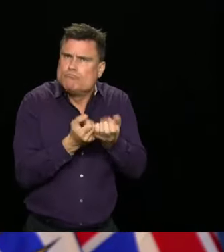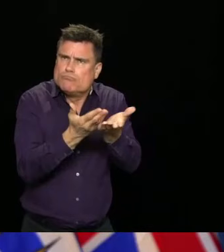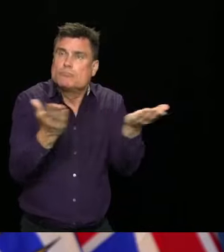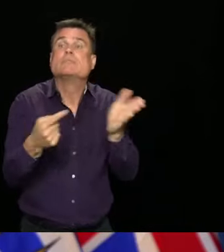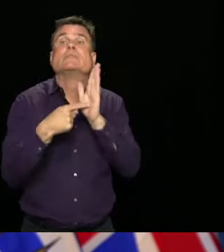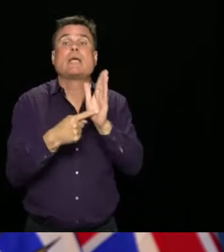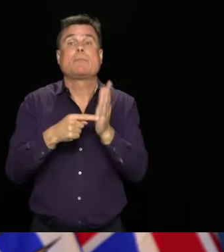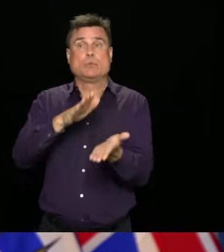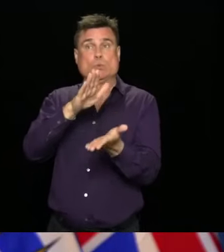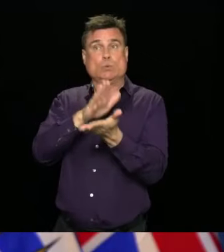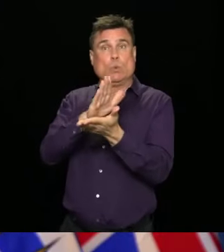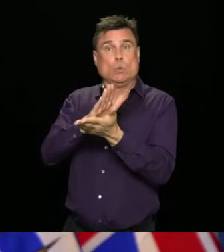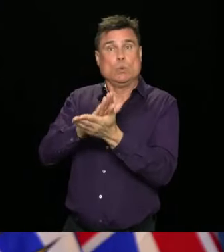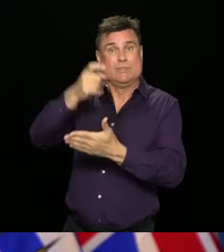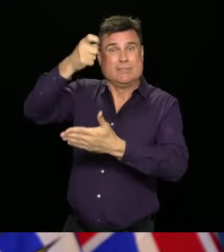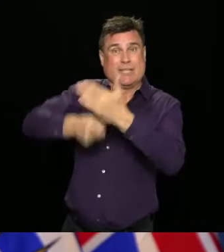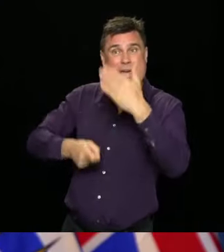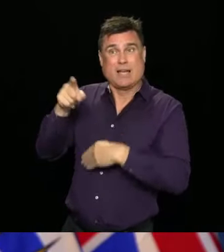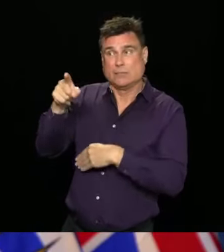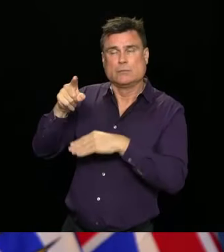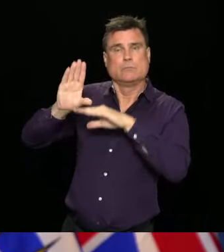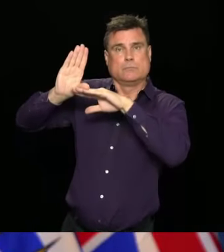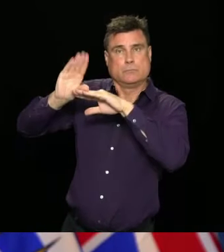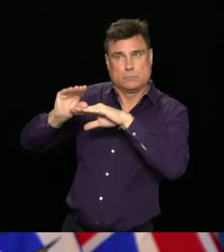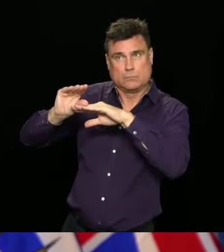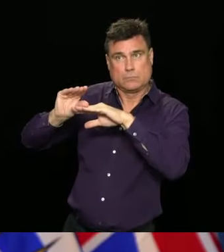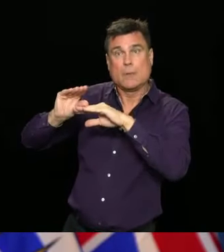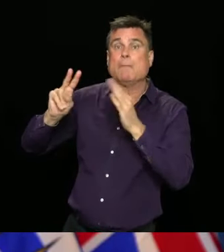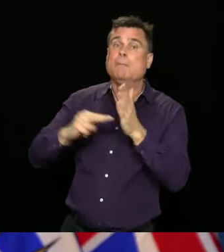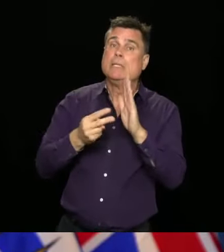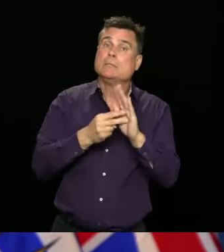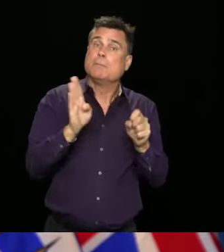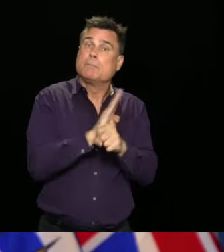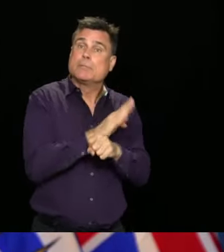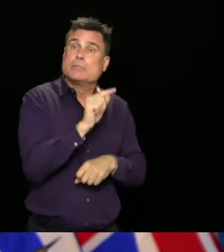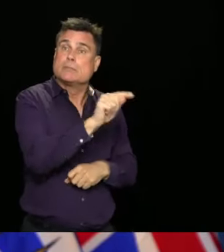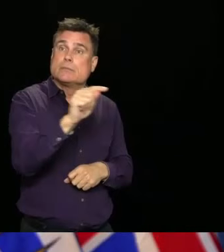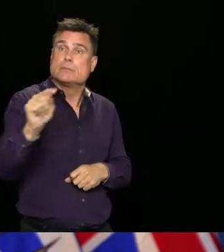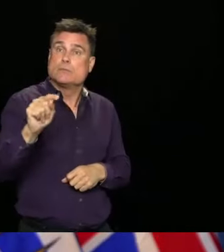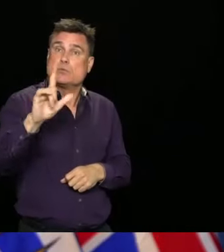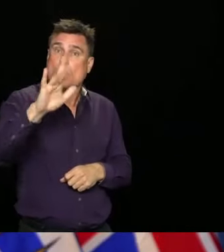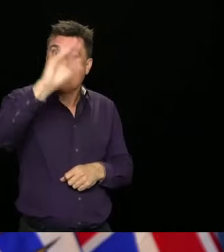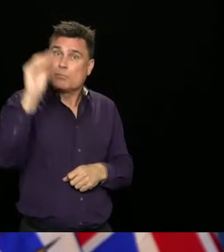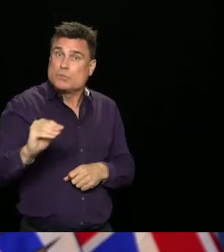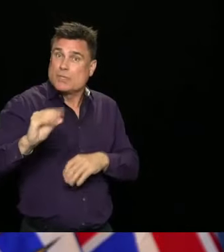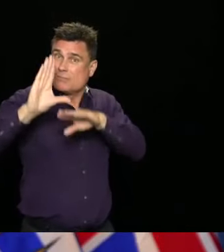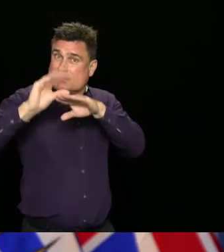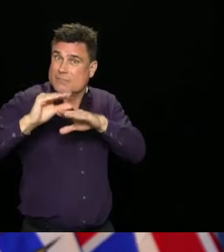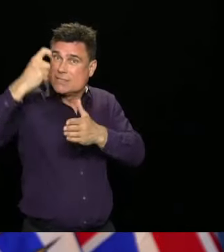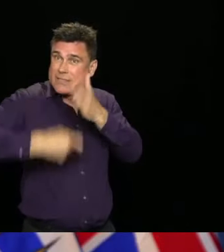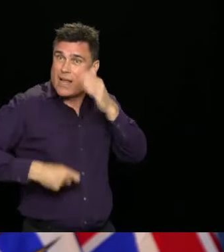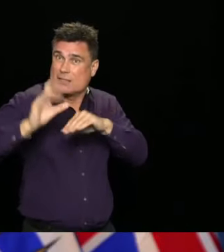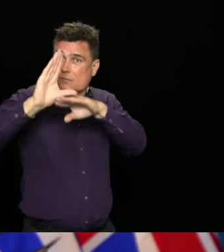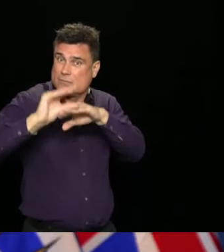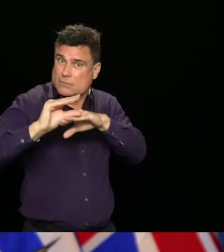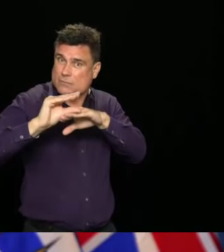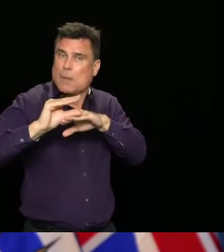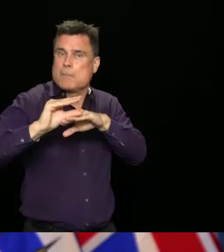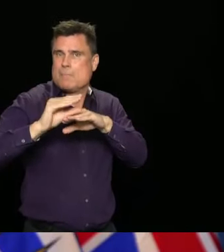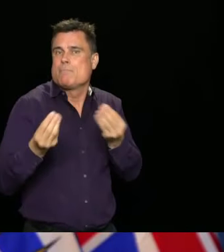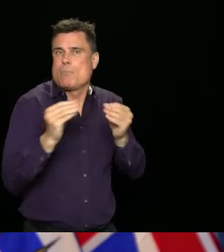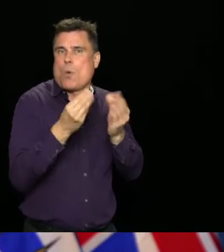reduction on school tax portion of property tax, which for businesses who have triple net leases means a 25% reduction